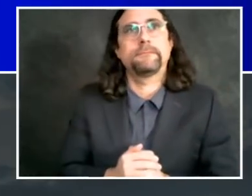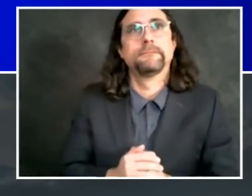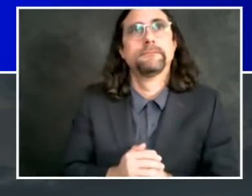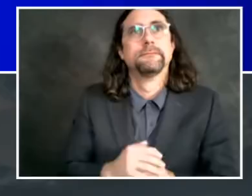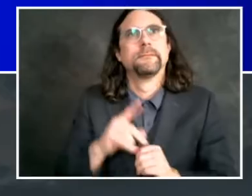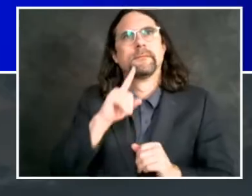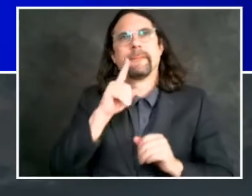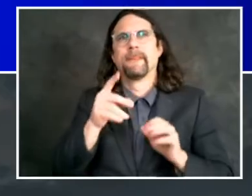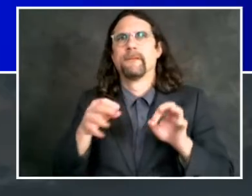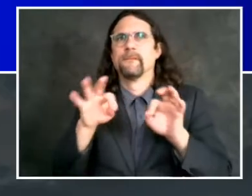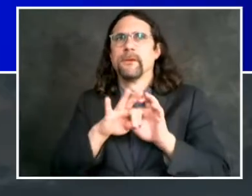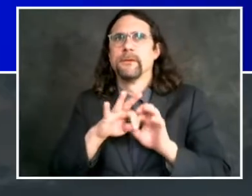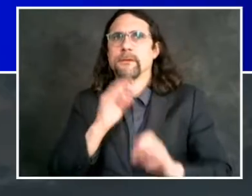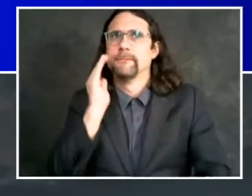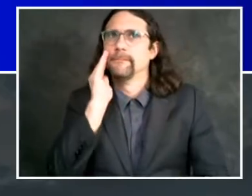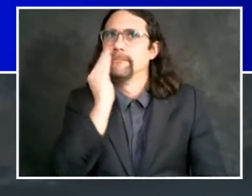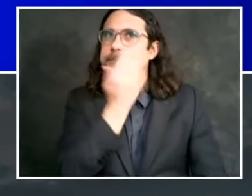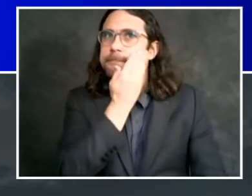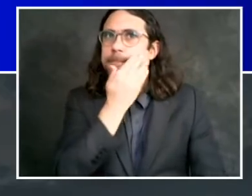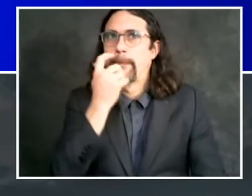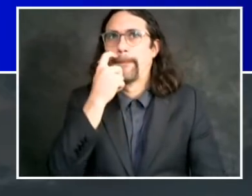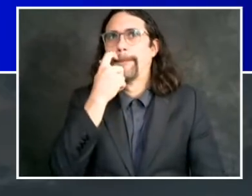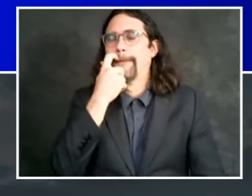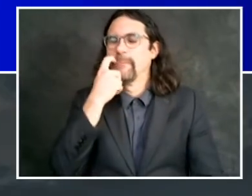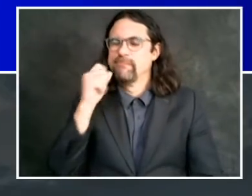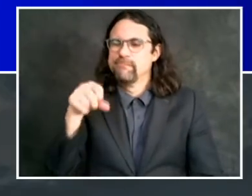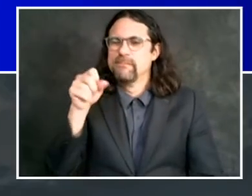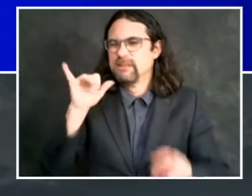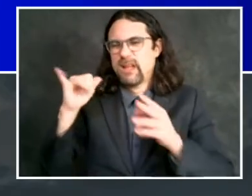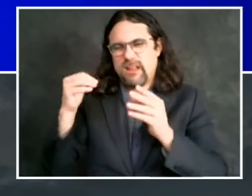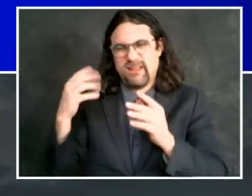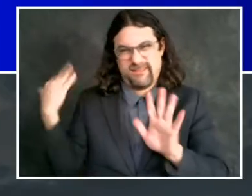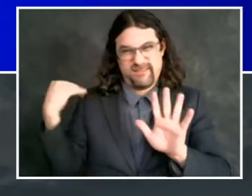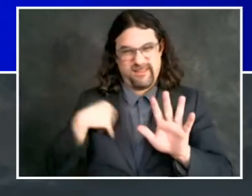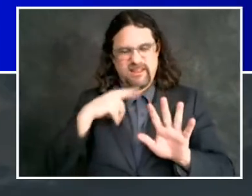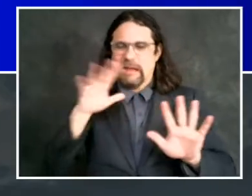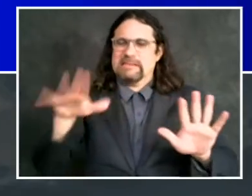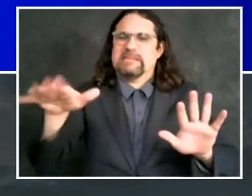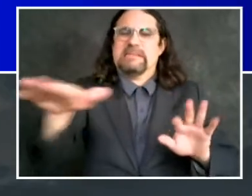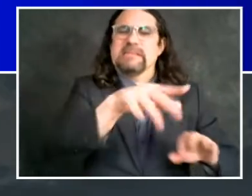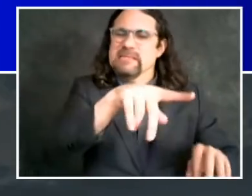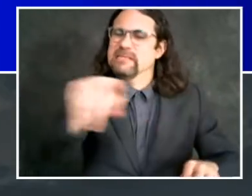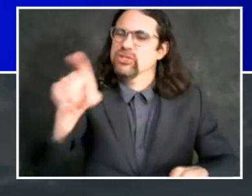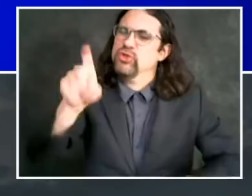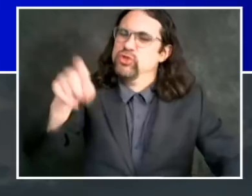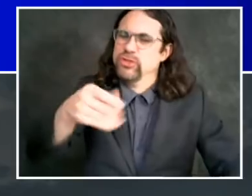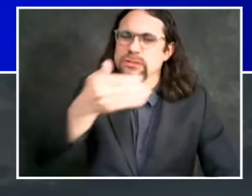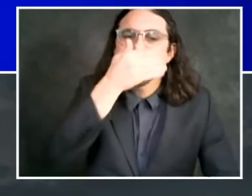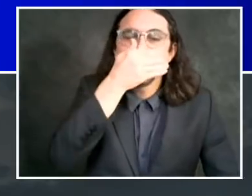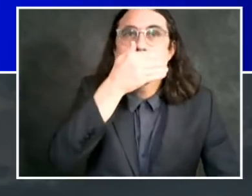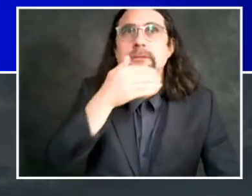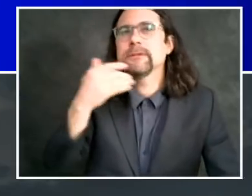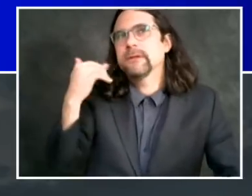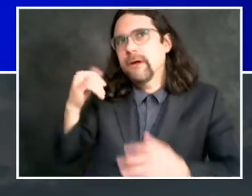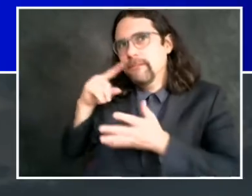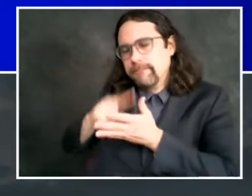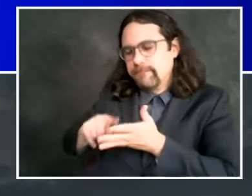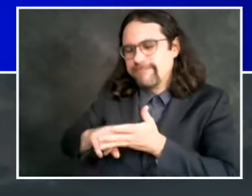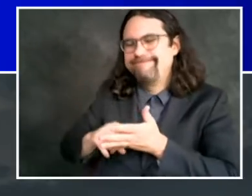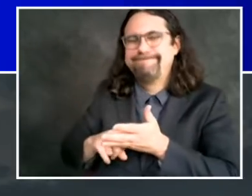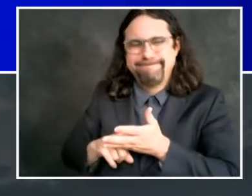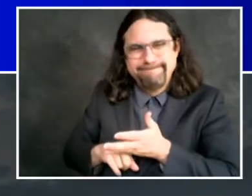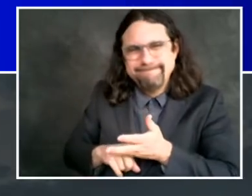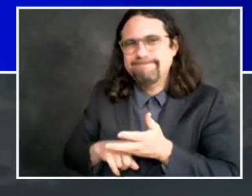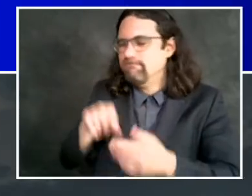needs a face covering outside. I want to thank you because overwhelmingly New Yorkers took that instruction and ran with